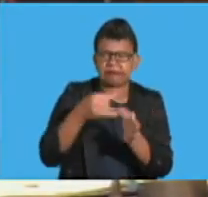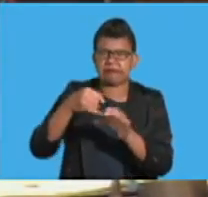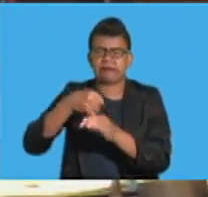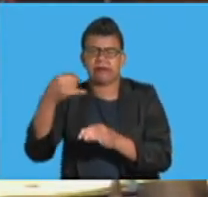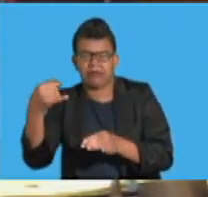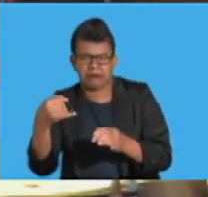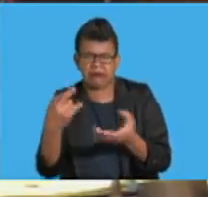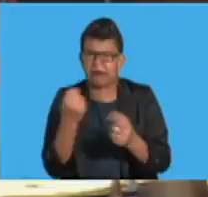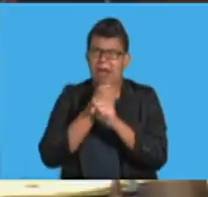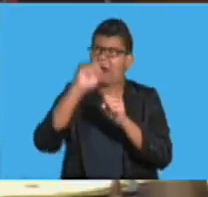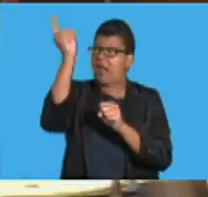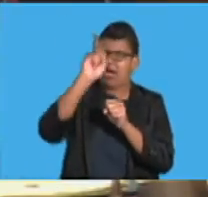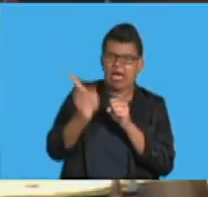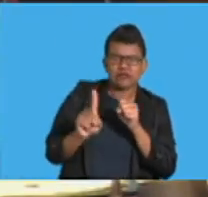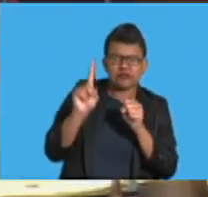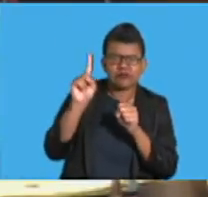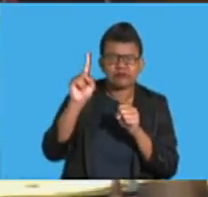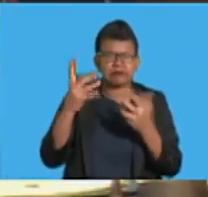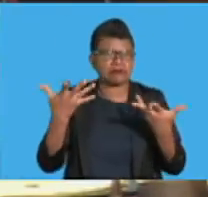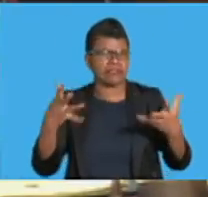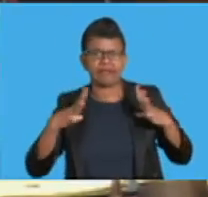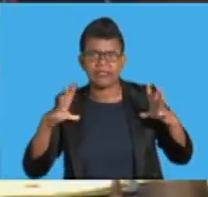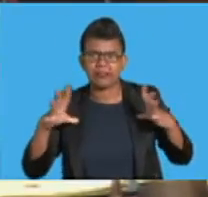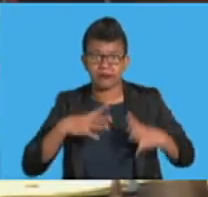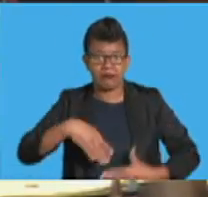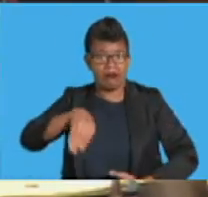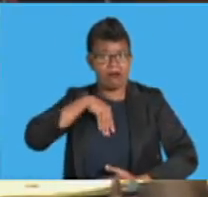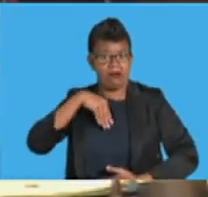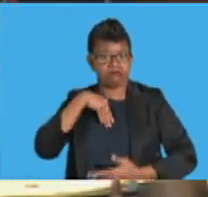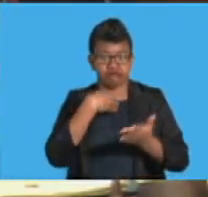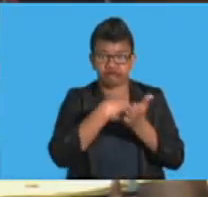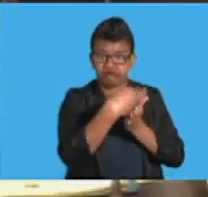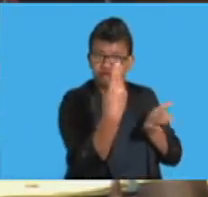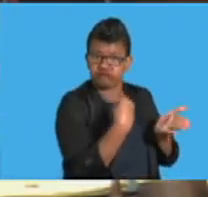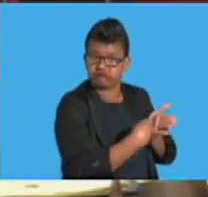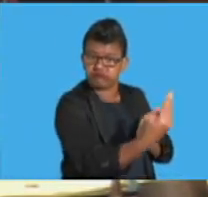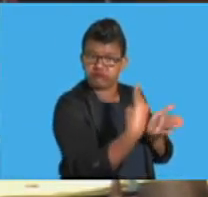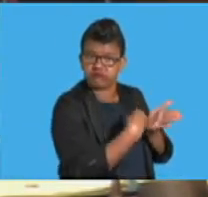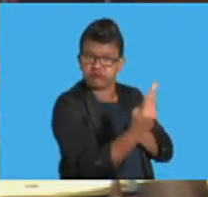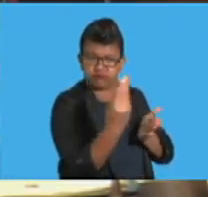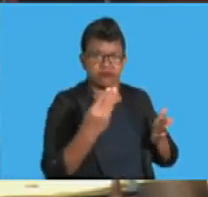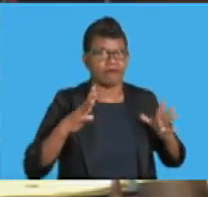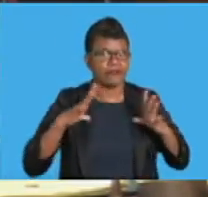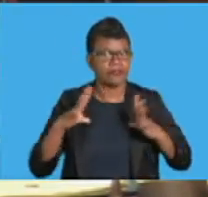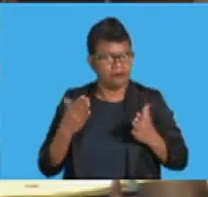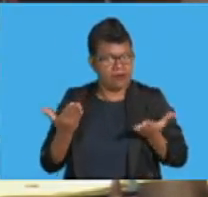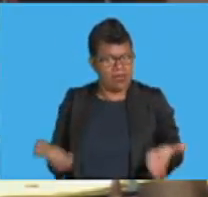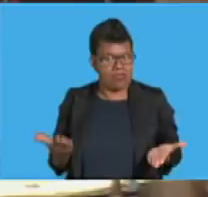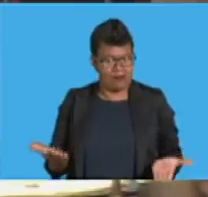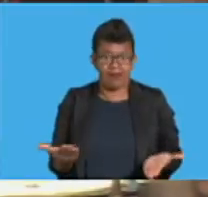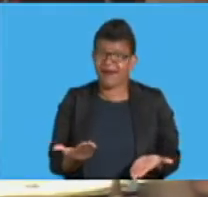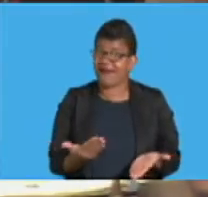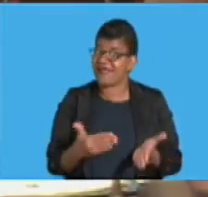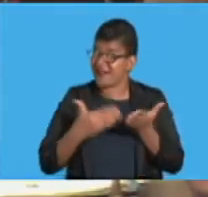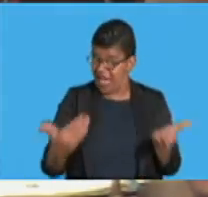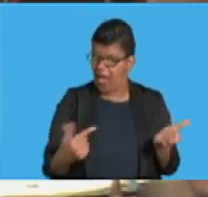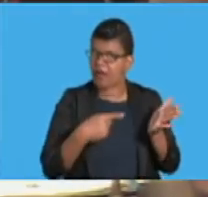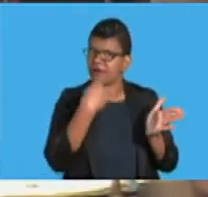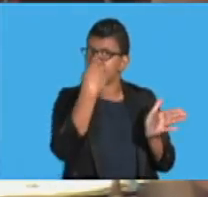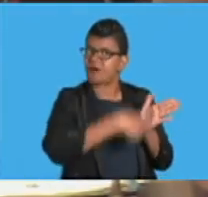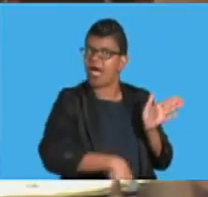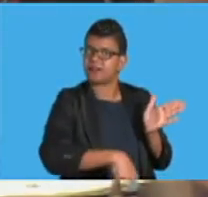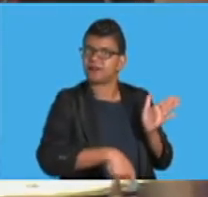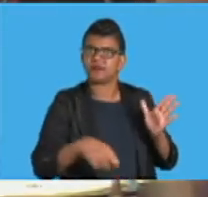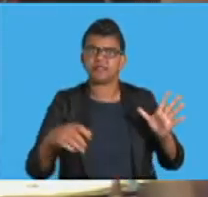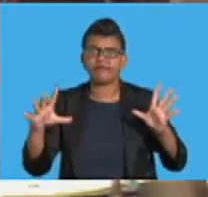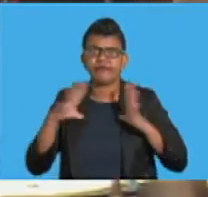subsidies, bus fare subsidies for school children and those in need. And to top it all, Madam Speaker, we have a tax-free threshold of $30,000,